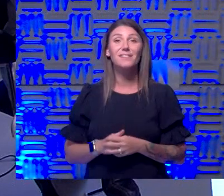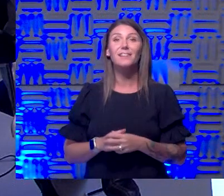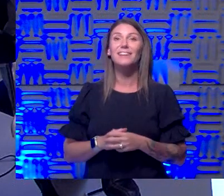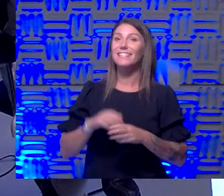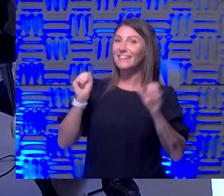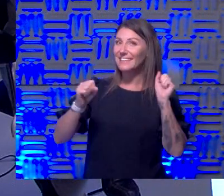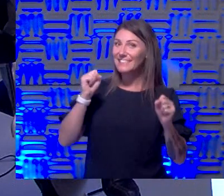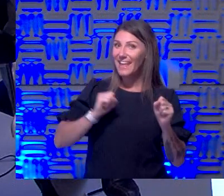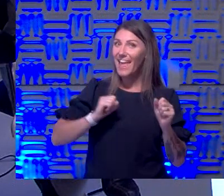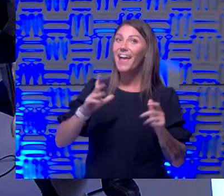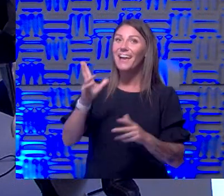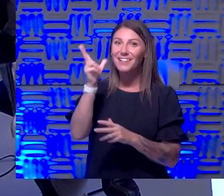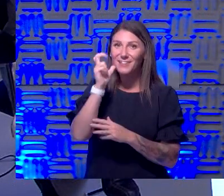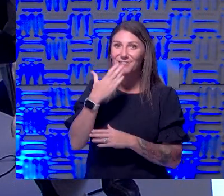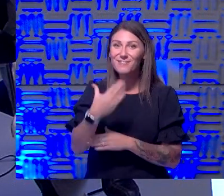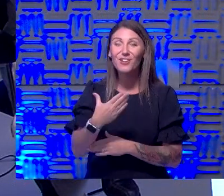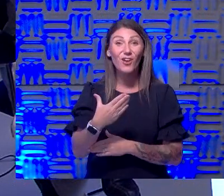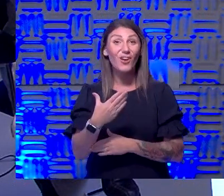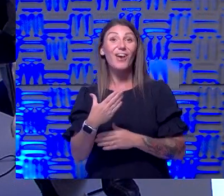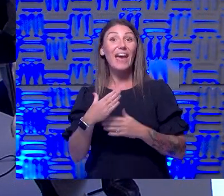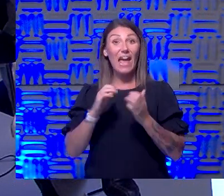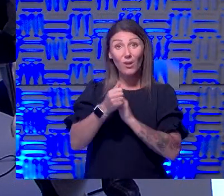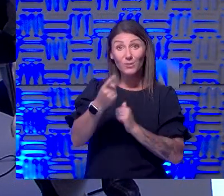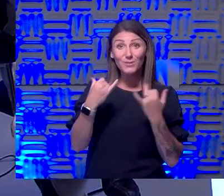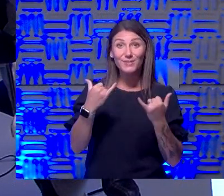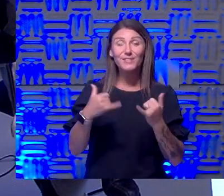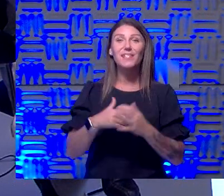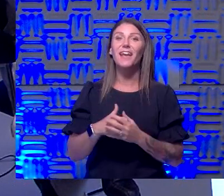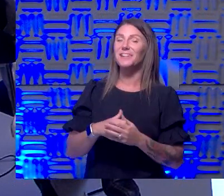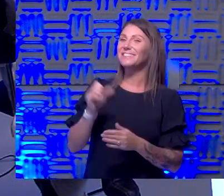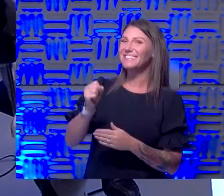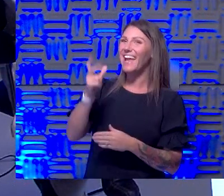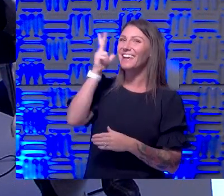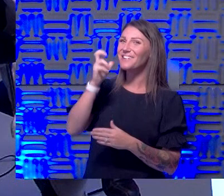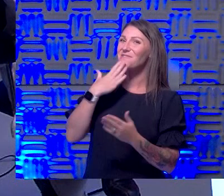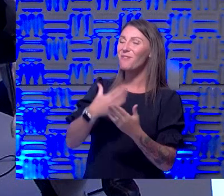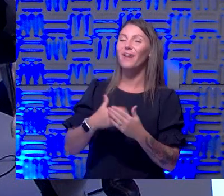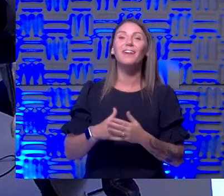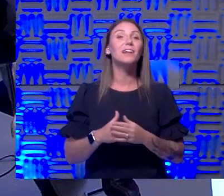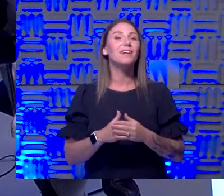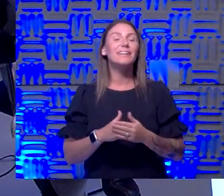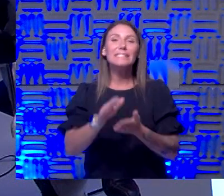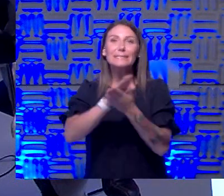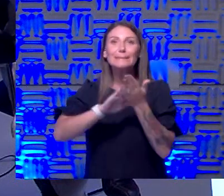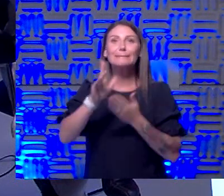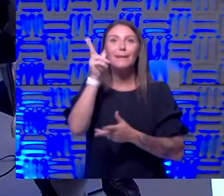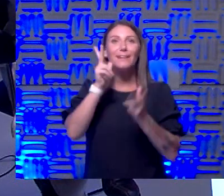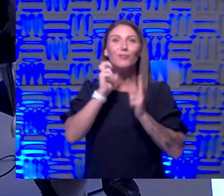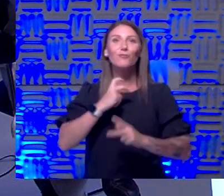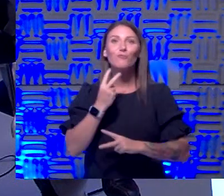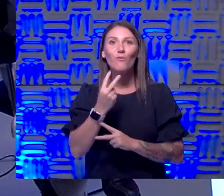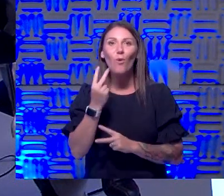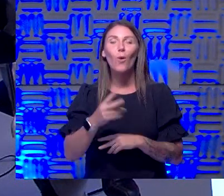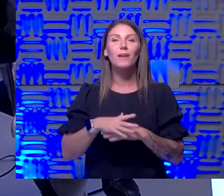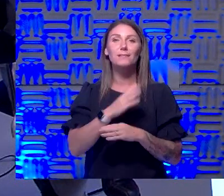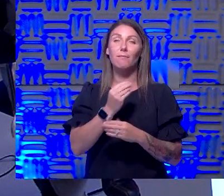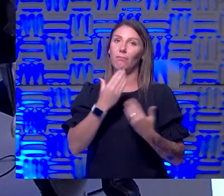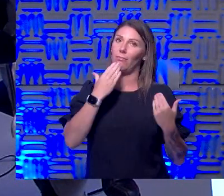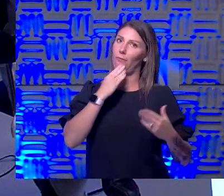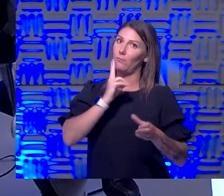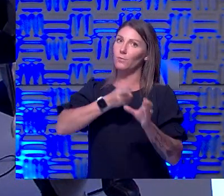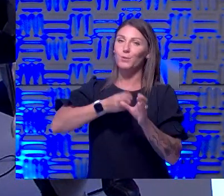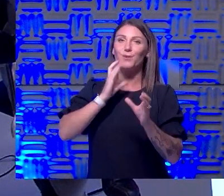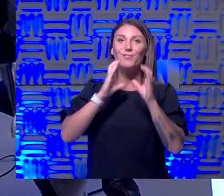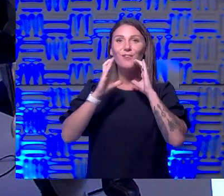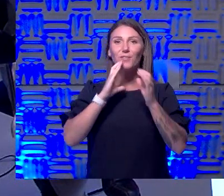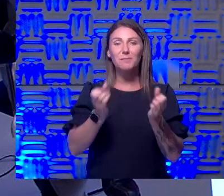Hear me okay, Jeff? Yes, I can. Oh, so nice to hear your voice, and thank you for joining this conversation. We'll have a lot